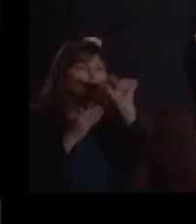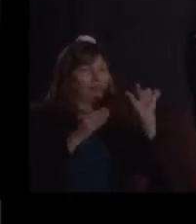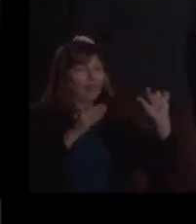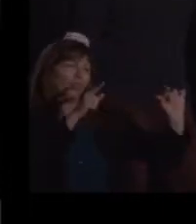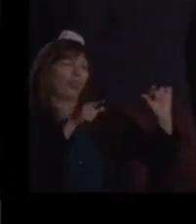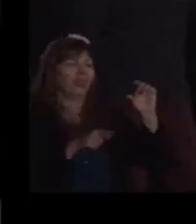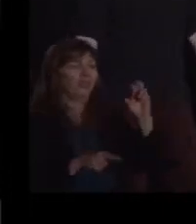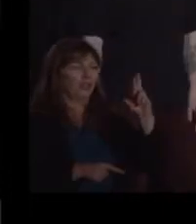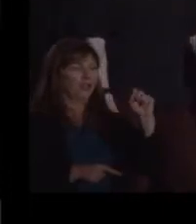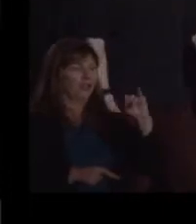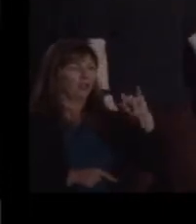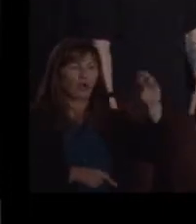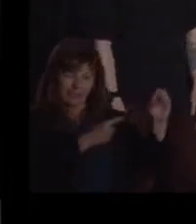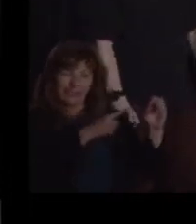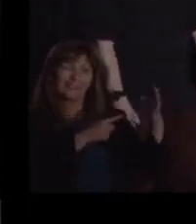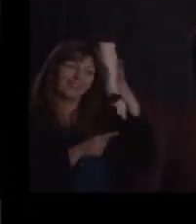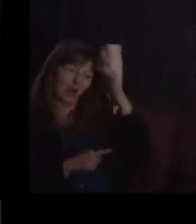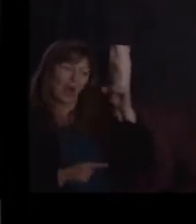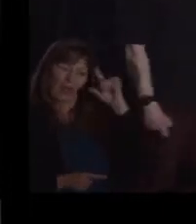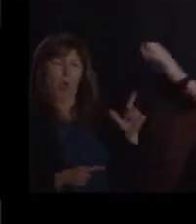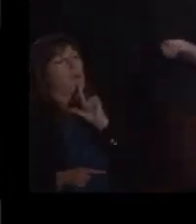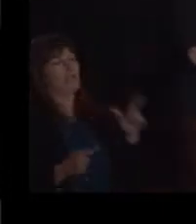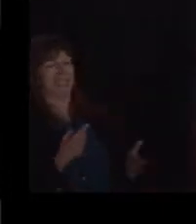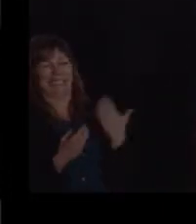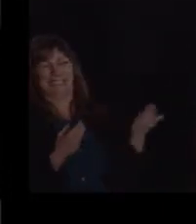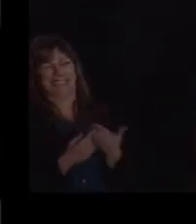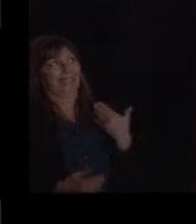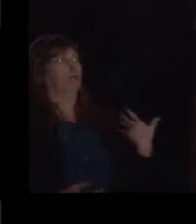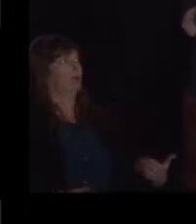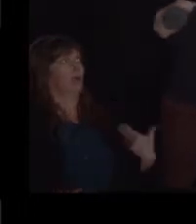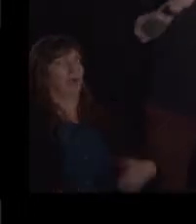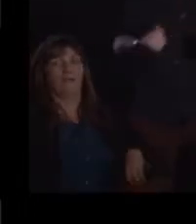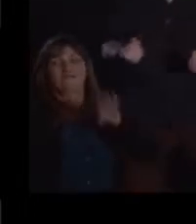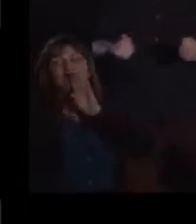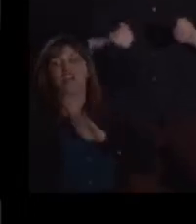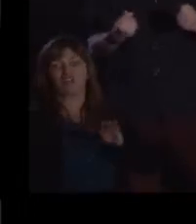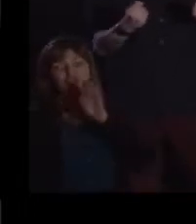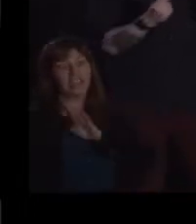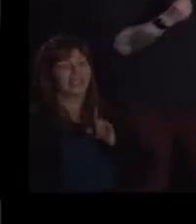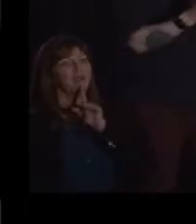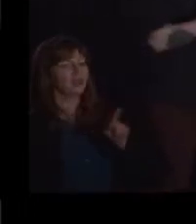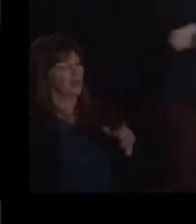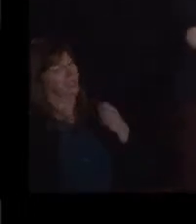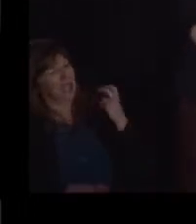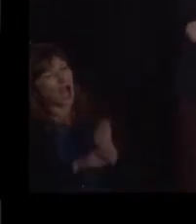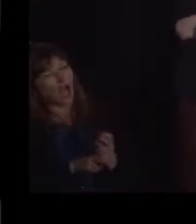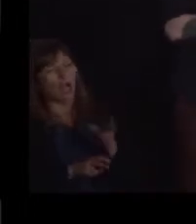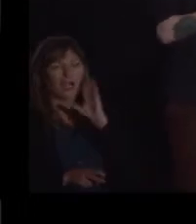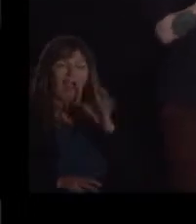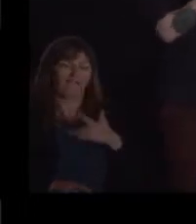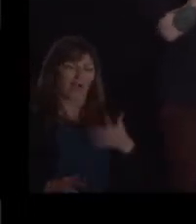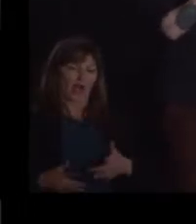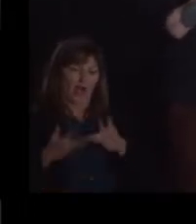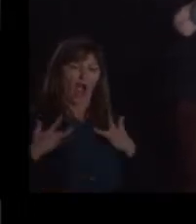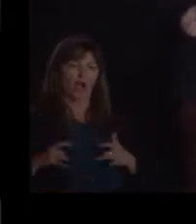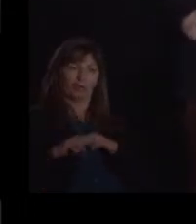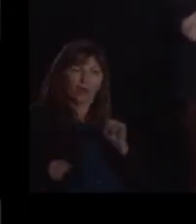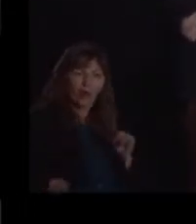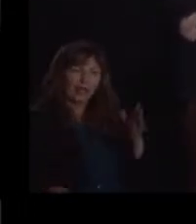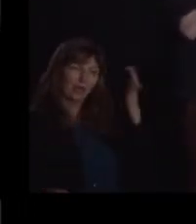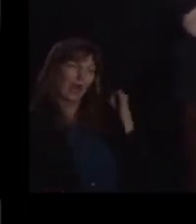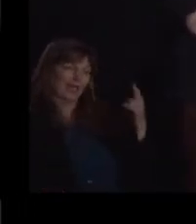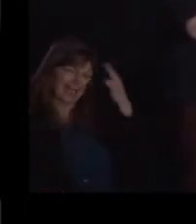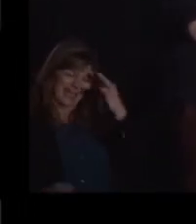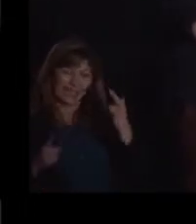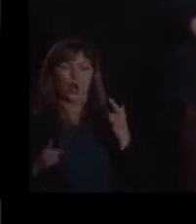surface because I'm pretty sure that's easy. And it was so frustrating and so heartbreaking. And, oh, you'd be